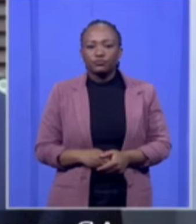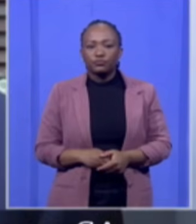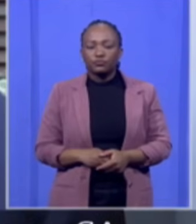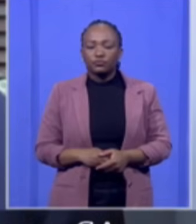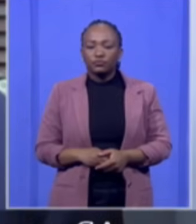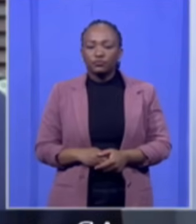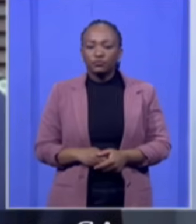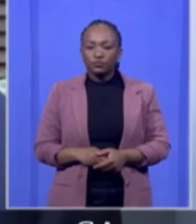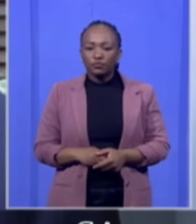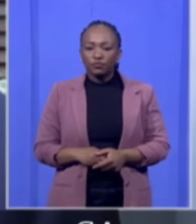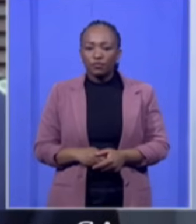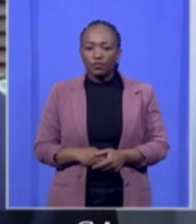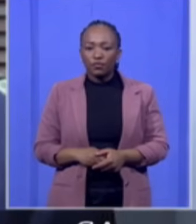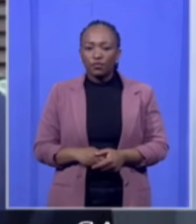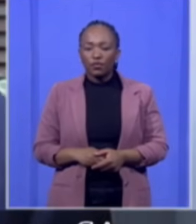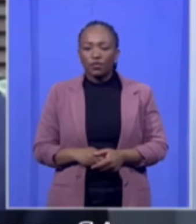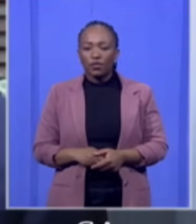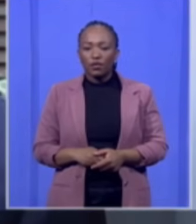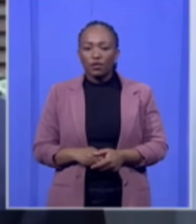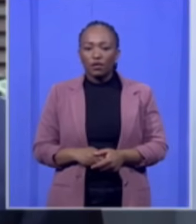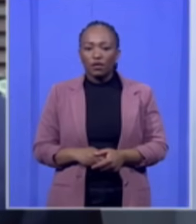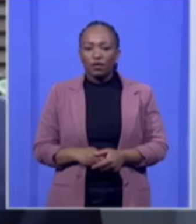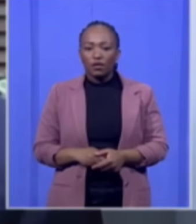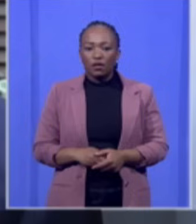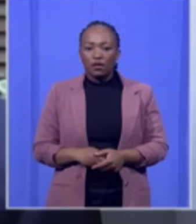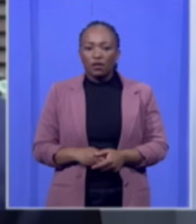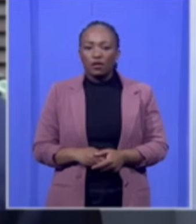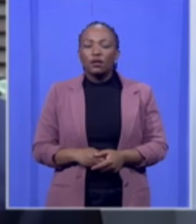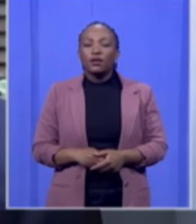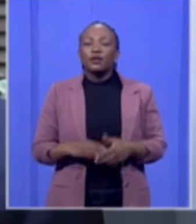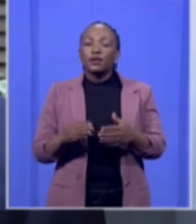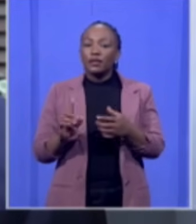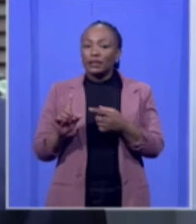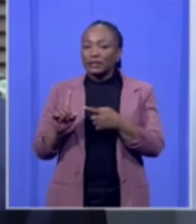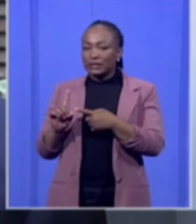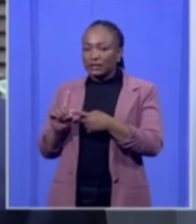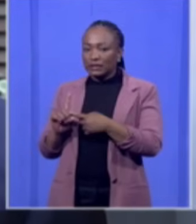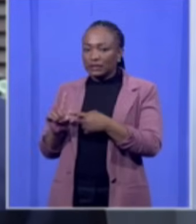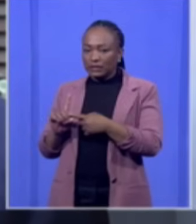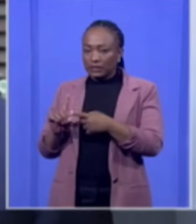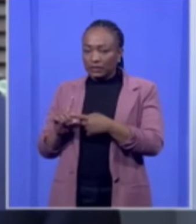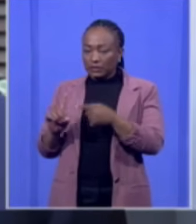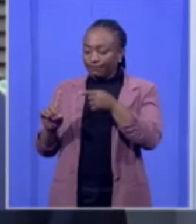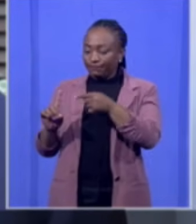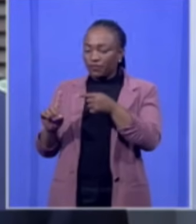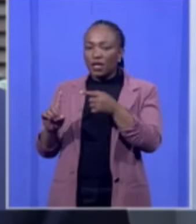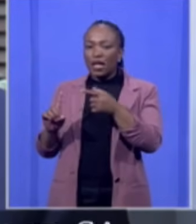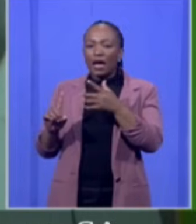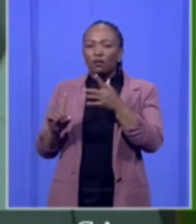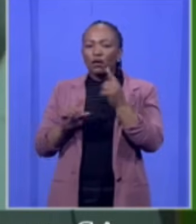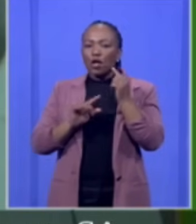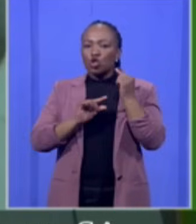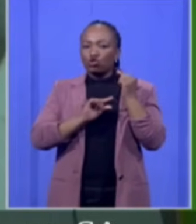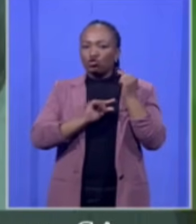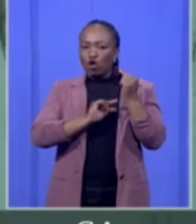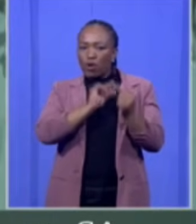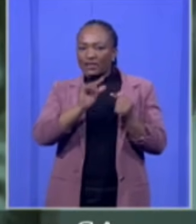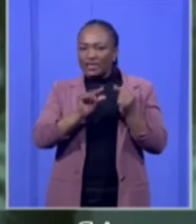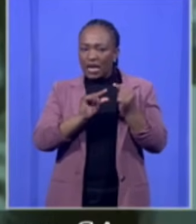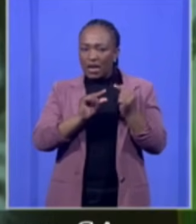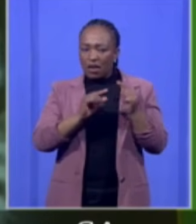She stands at the center of a particular generation. It's a particular generation that gapped these